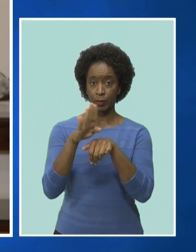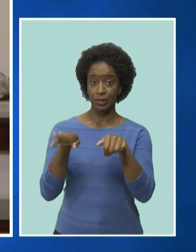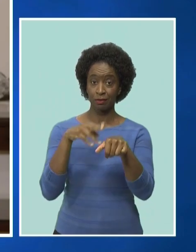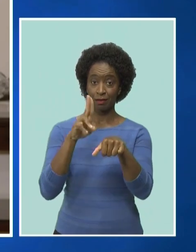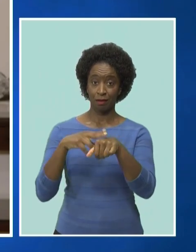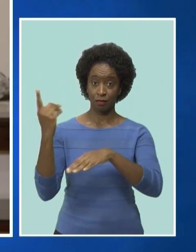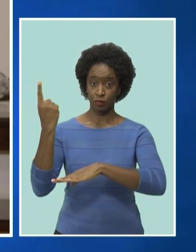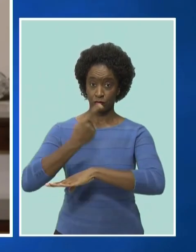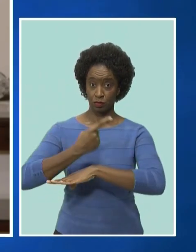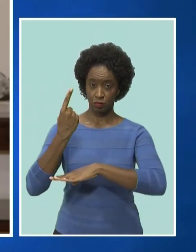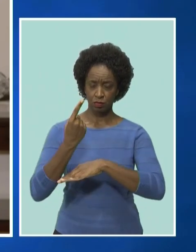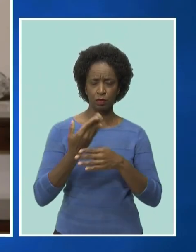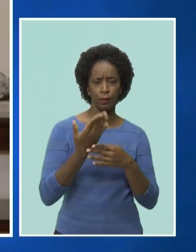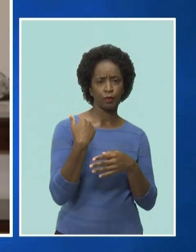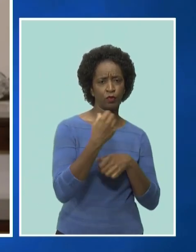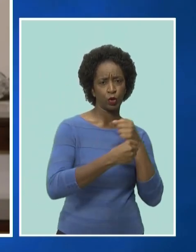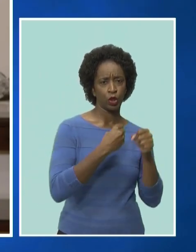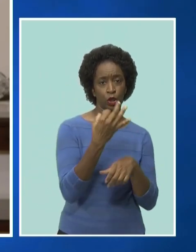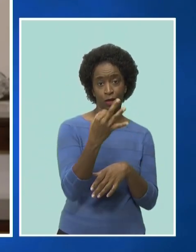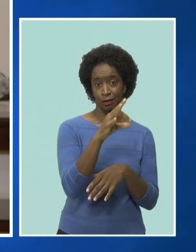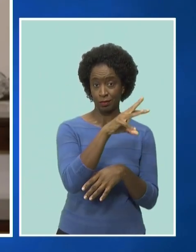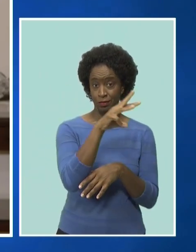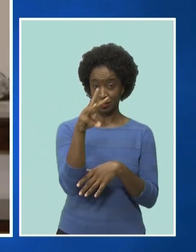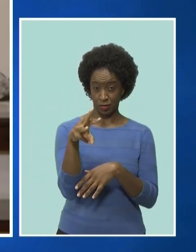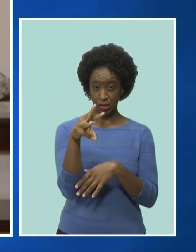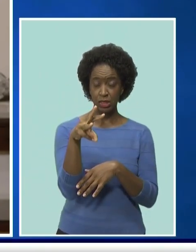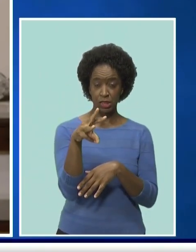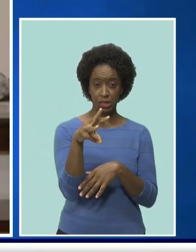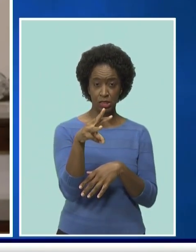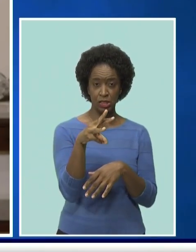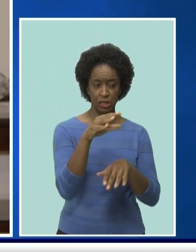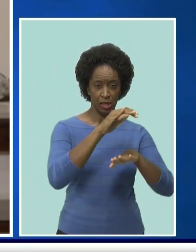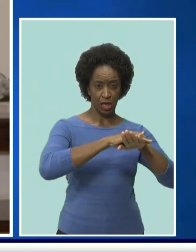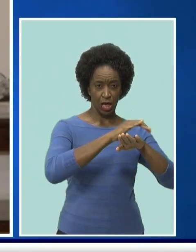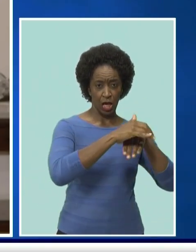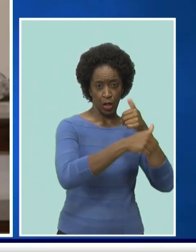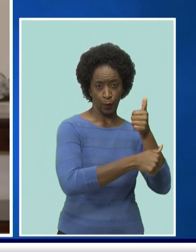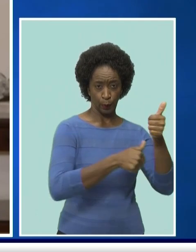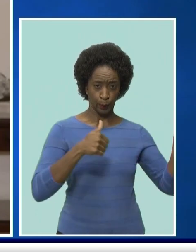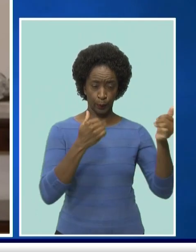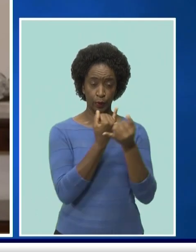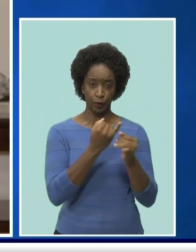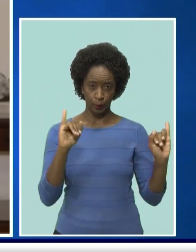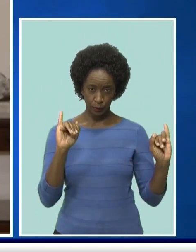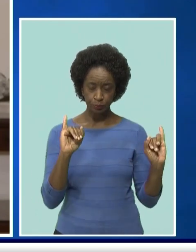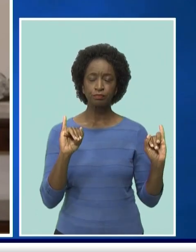Britain in 1966 and our transition to parliamentary republic in 2021.